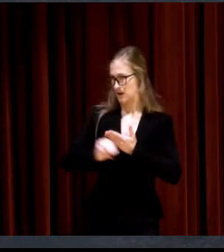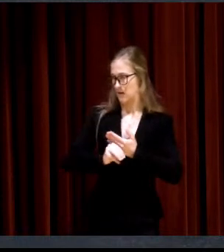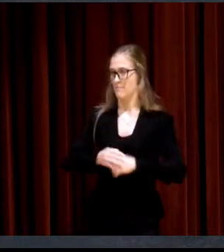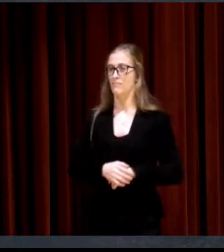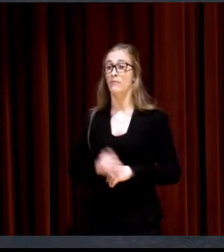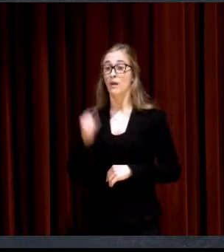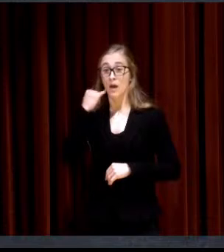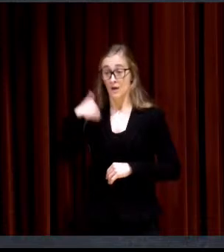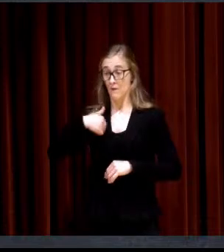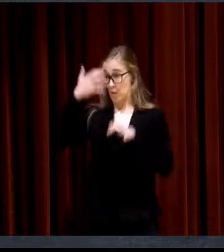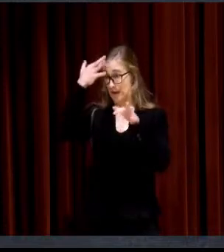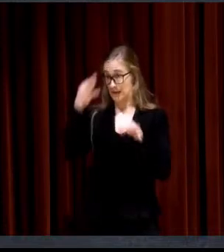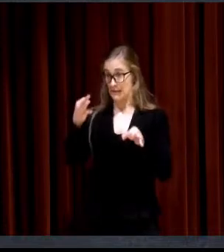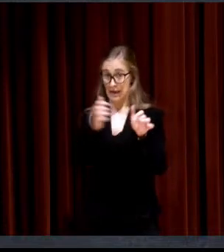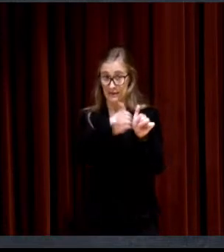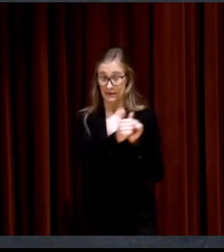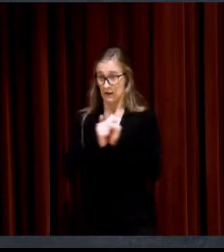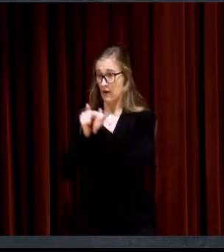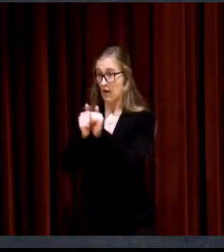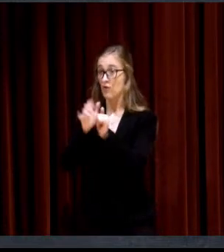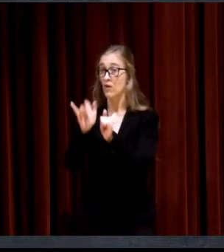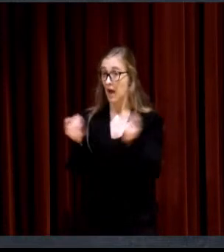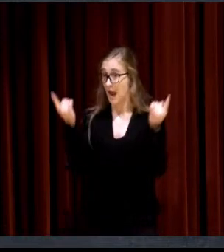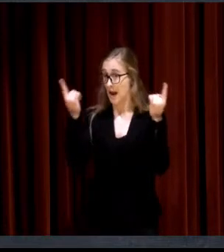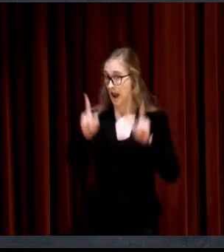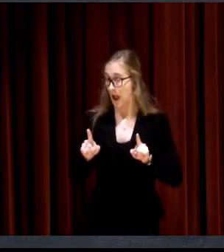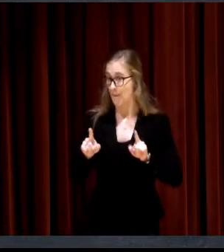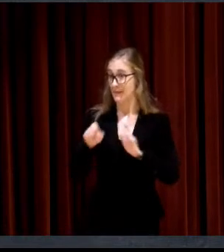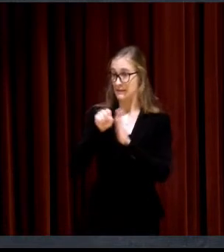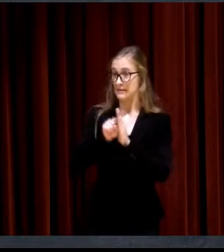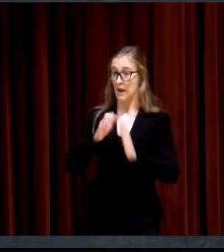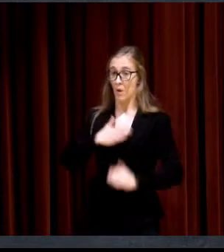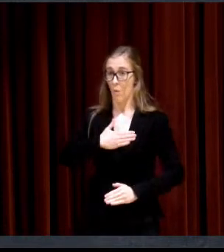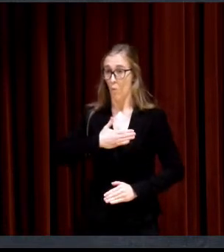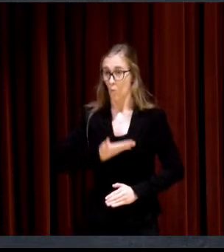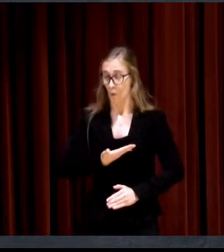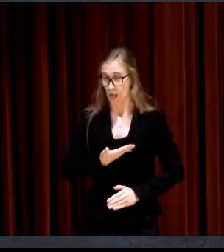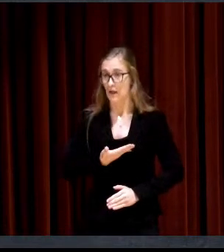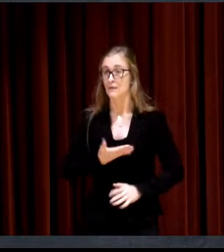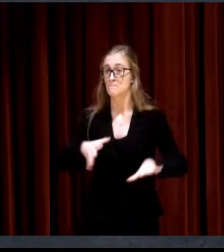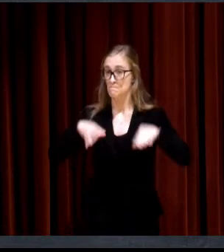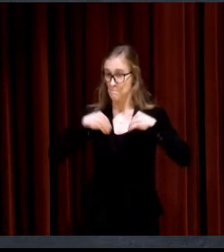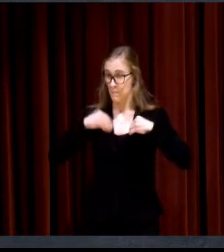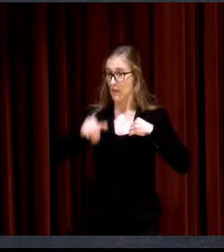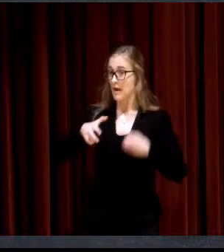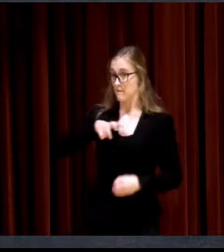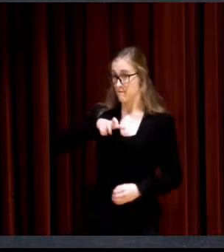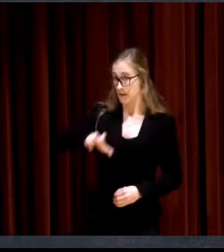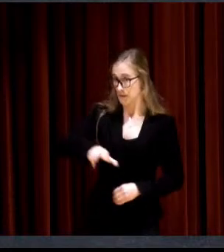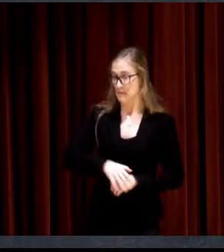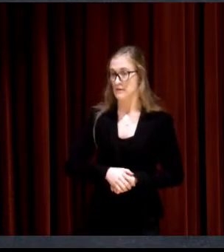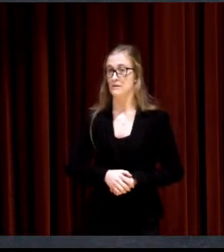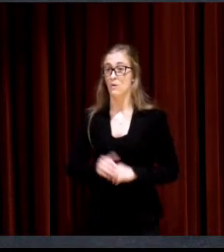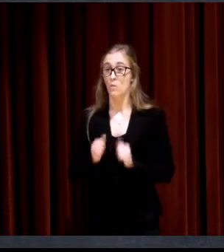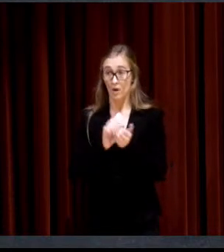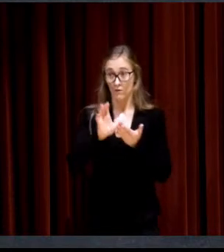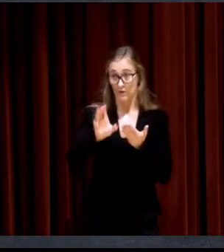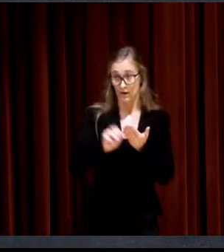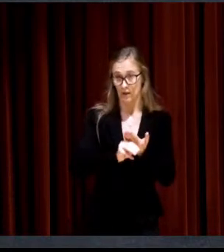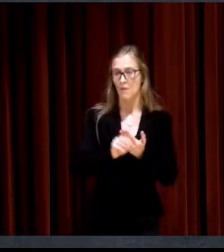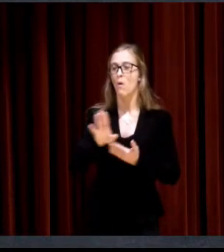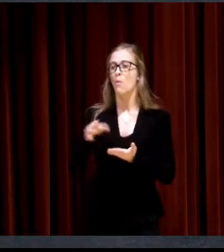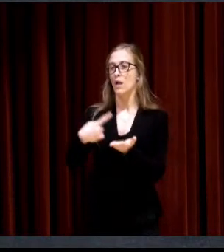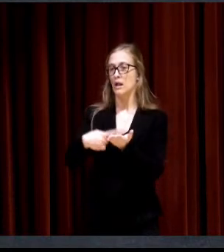we decide as a collaborative that that would take place, the state is willing to take on that additional investment around curriculum. We talk